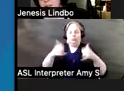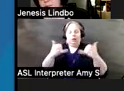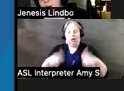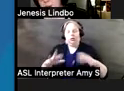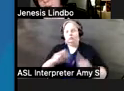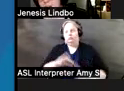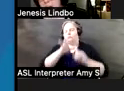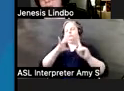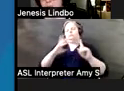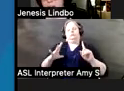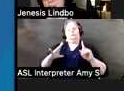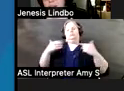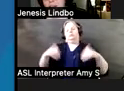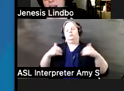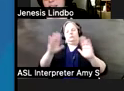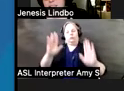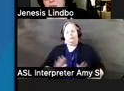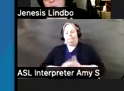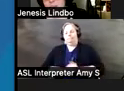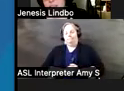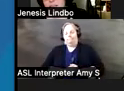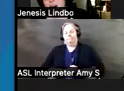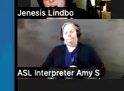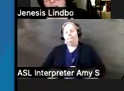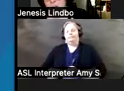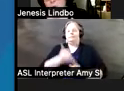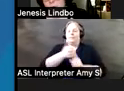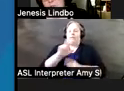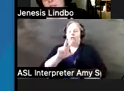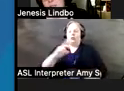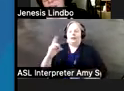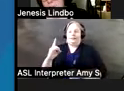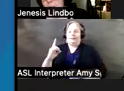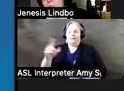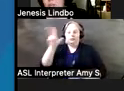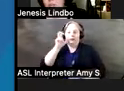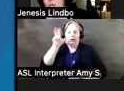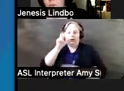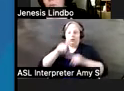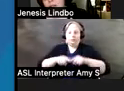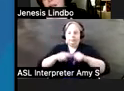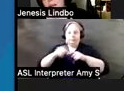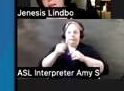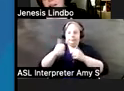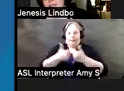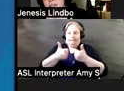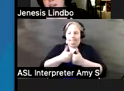I've seen in a very long time. It is a 3D audio-driven game. You